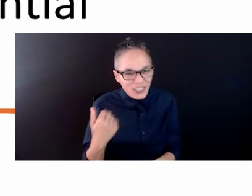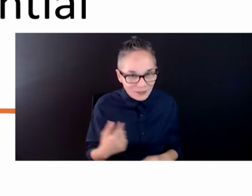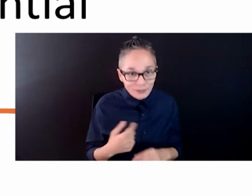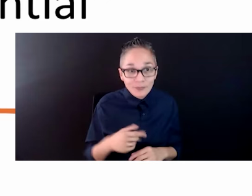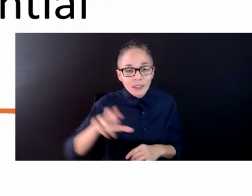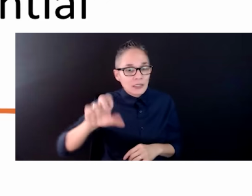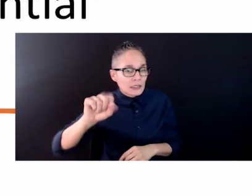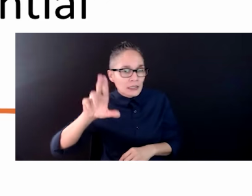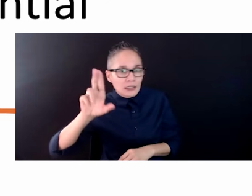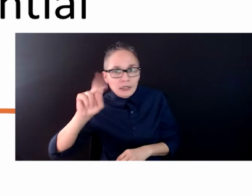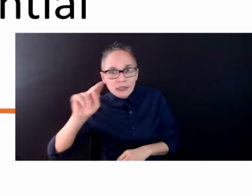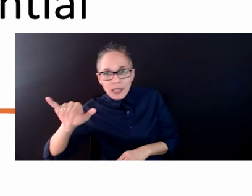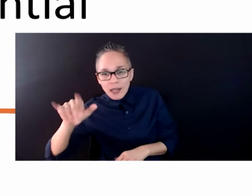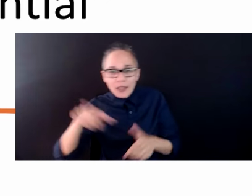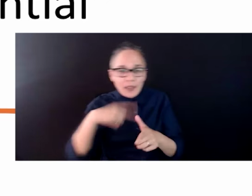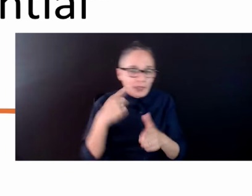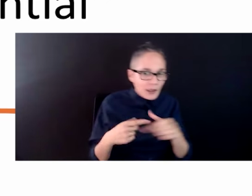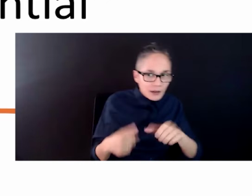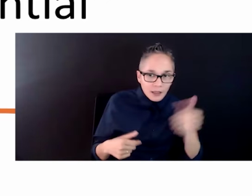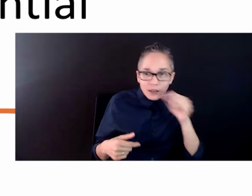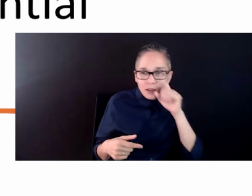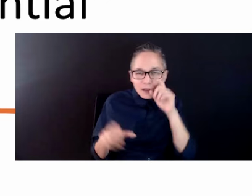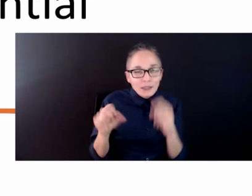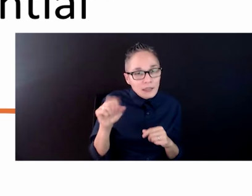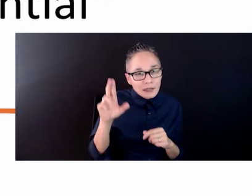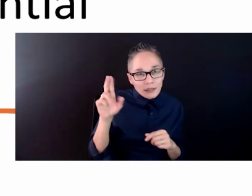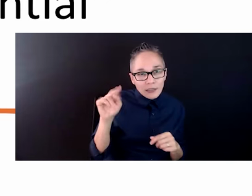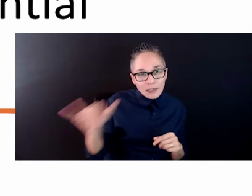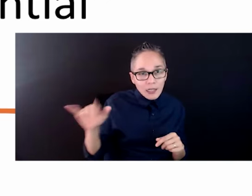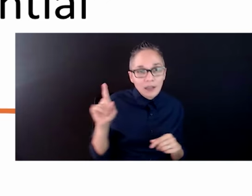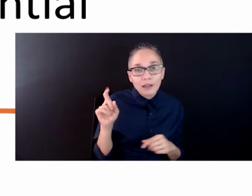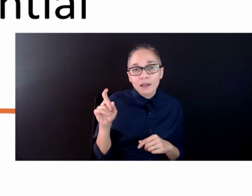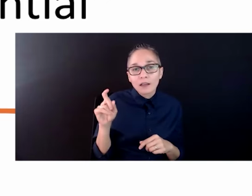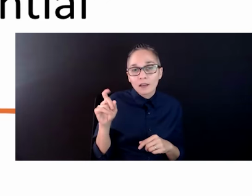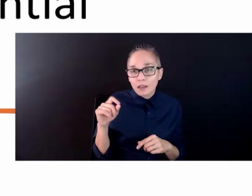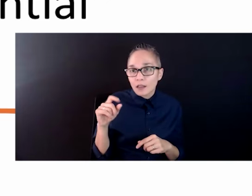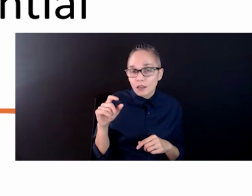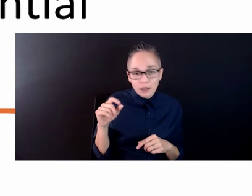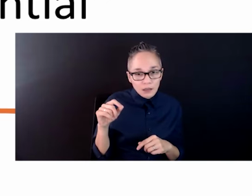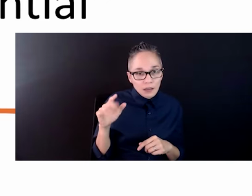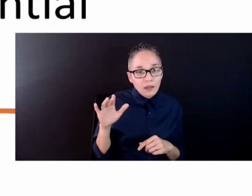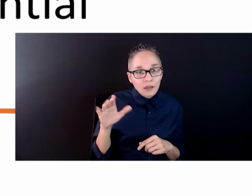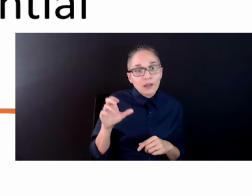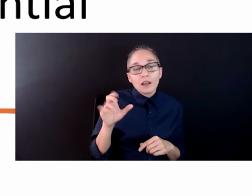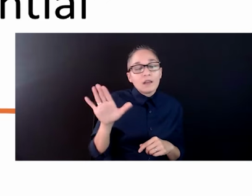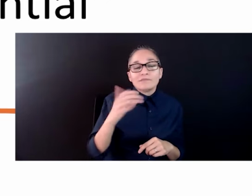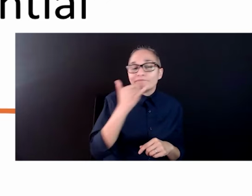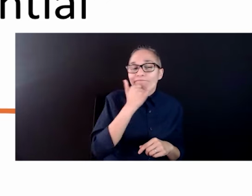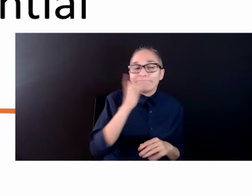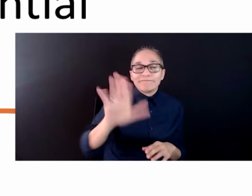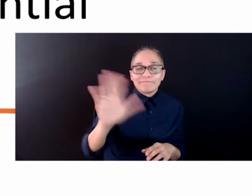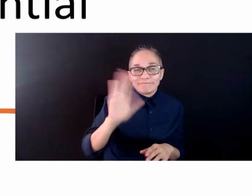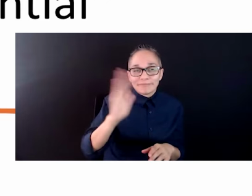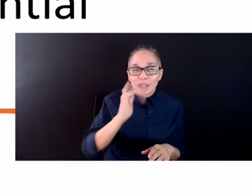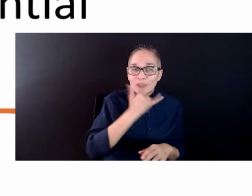had your hand up, and then Rob had a story. Yeah. Love you, Mark. Sonny. Thanks, Craig. That was accidental, Keith, in Virginia, but